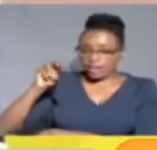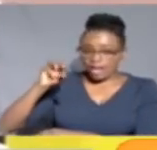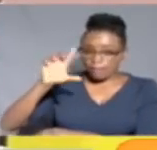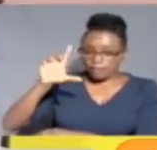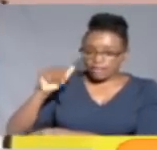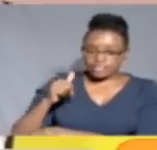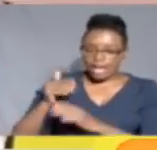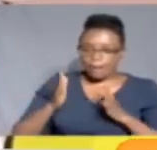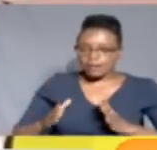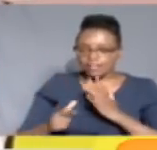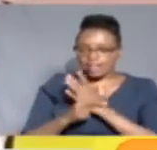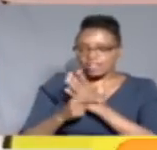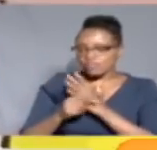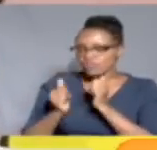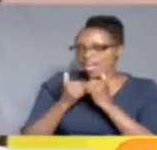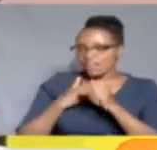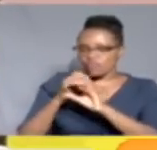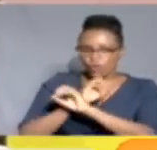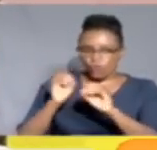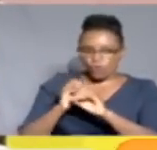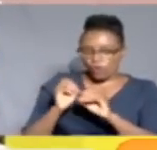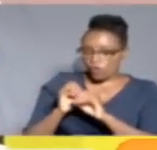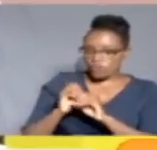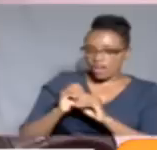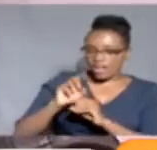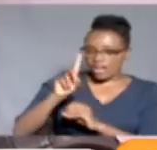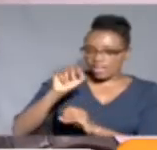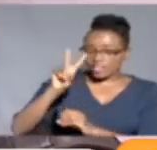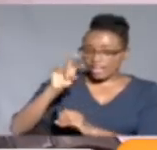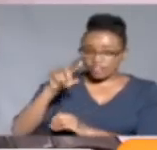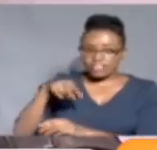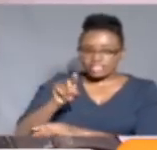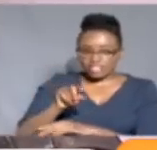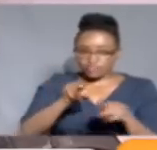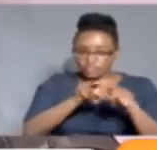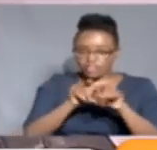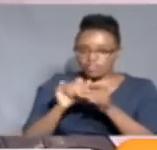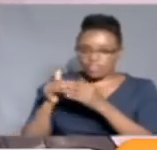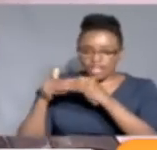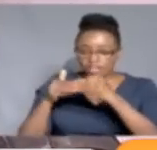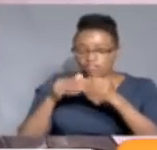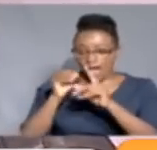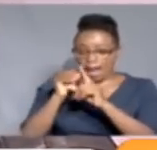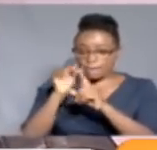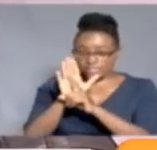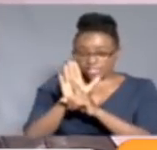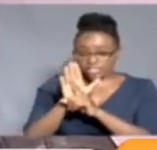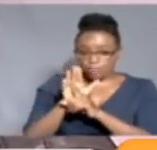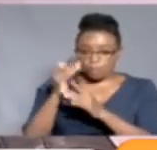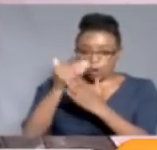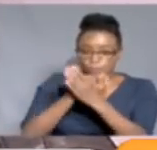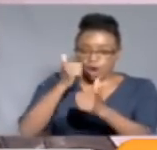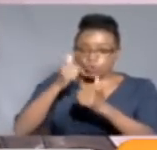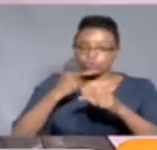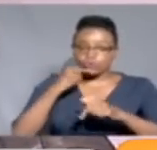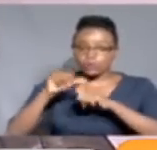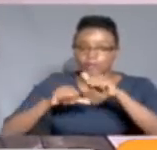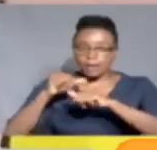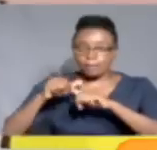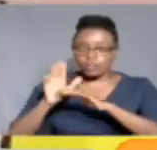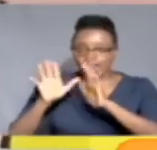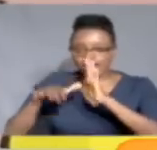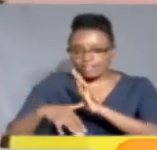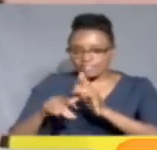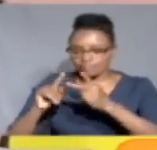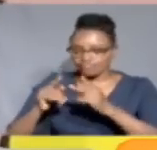without a name, David Madenge, also a Kenyan musician, joining us. He also leads a mentorship program, which we'll be talking about a bit later on.